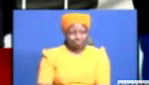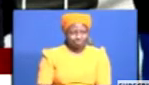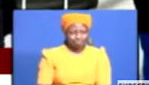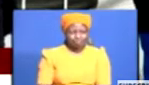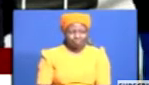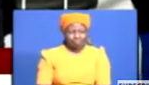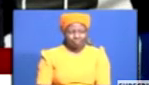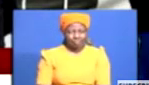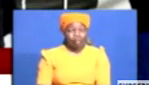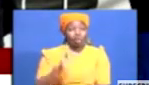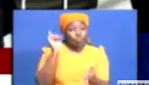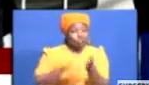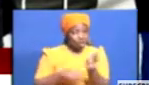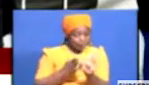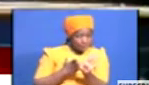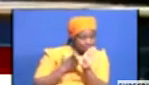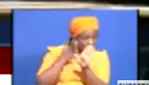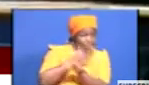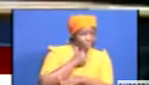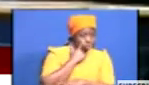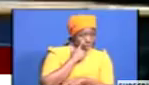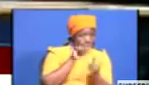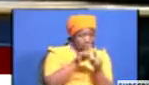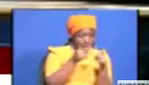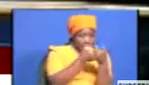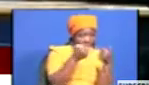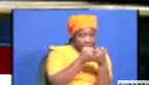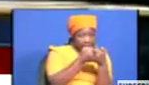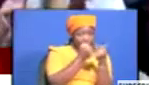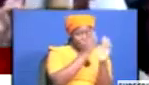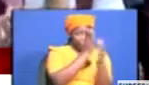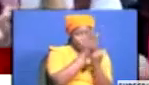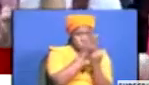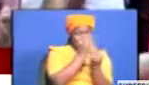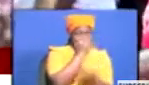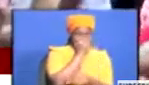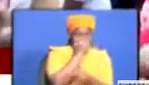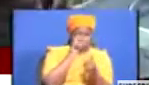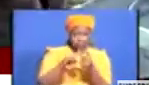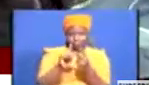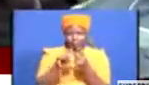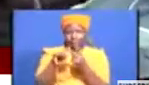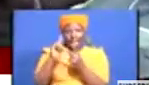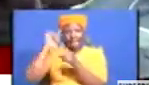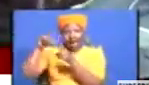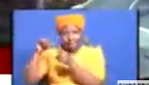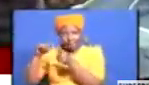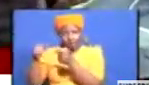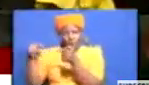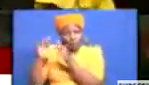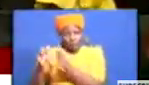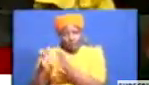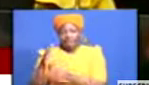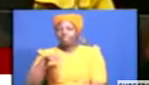What had initially looked like a contest between President-elect William Ruto and his Azimio la Umoja opponent Raila